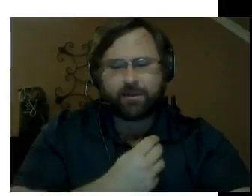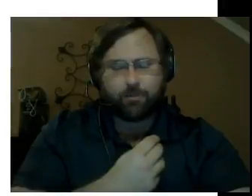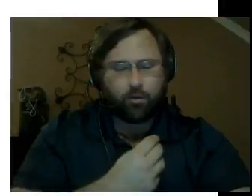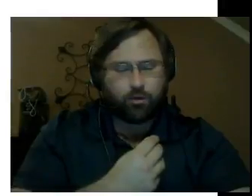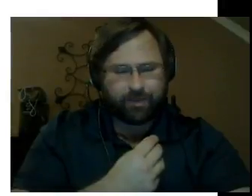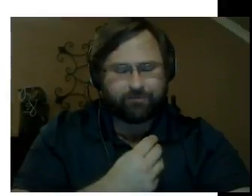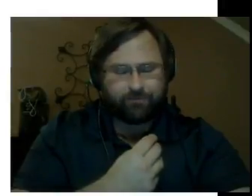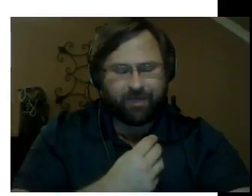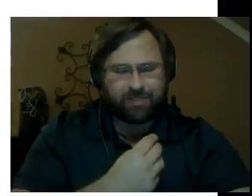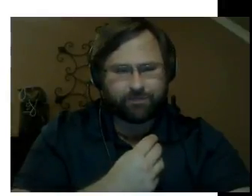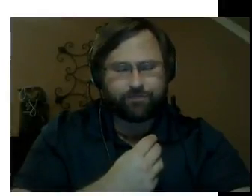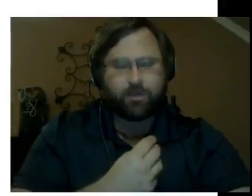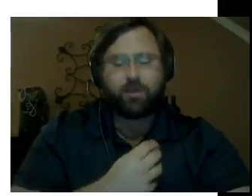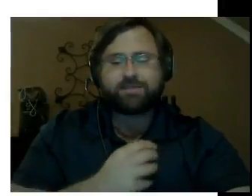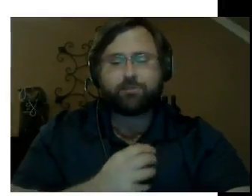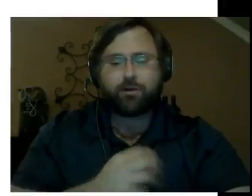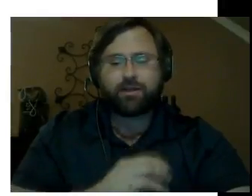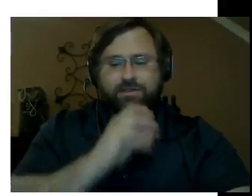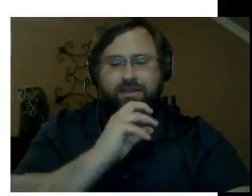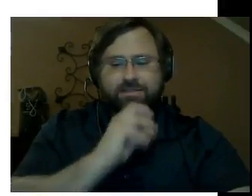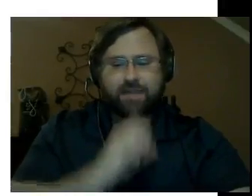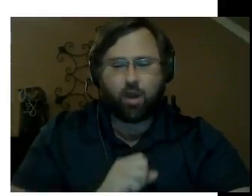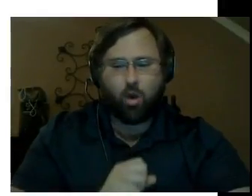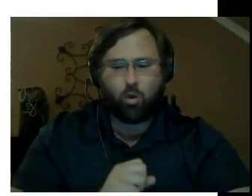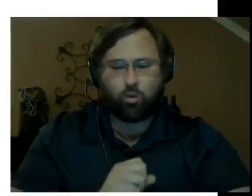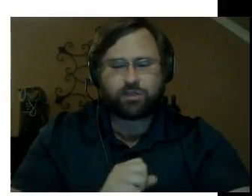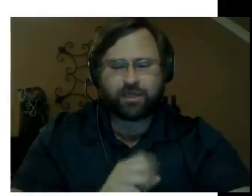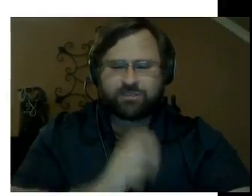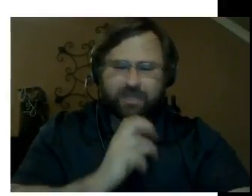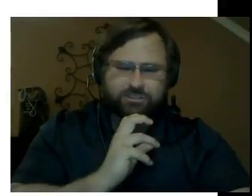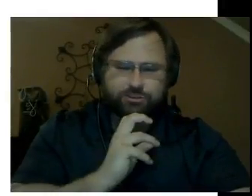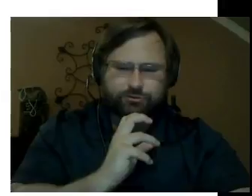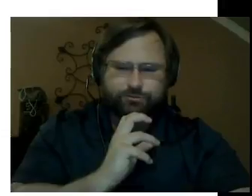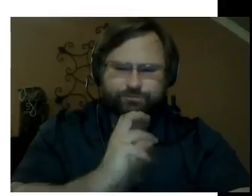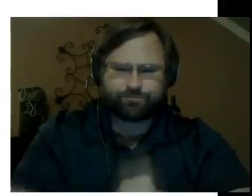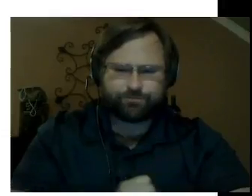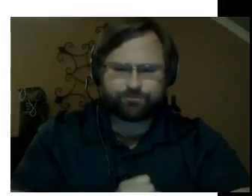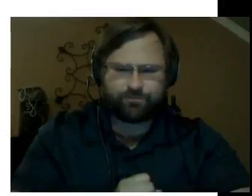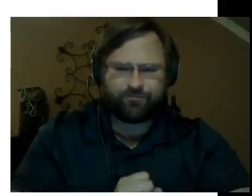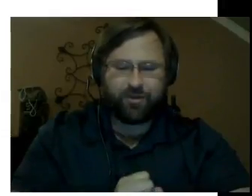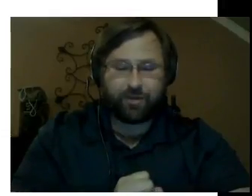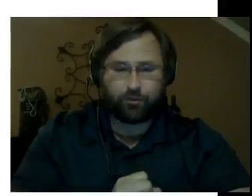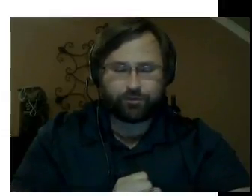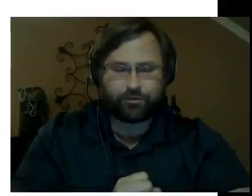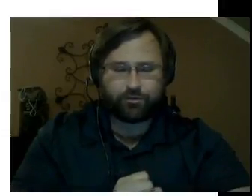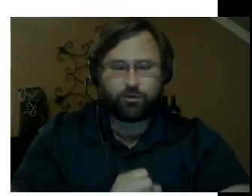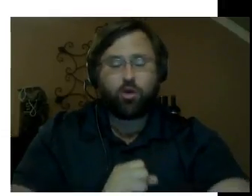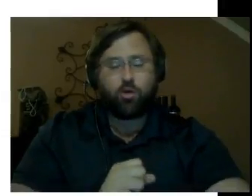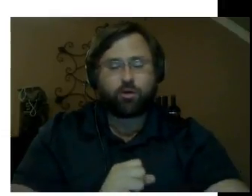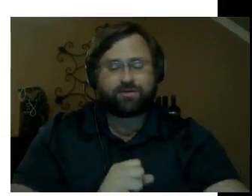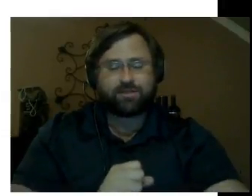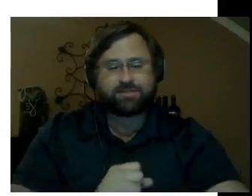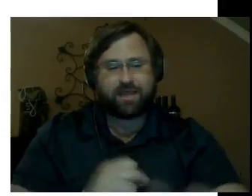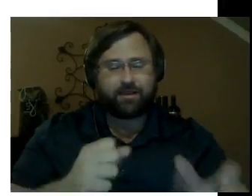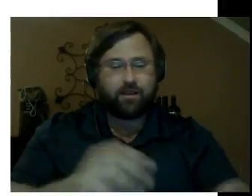released in a more quick fashion. Similarly, you can take the sign old and change it to very old,